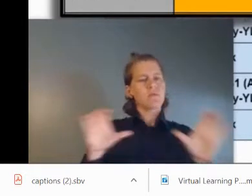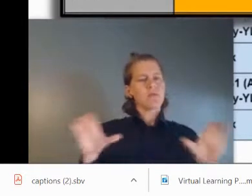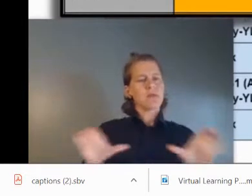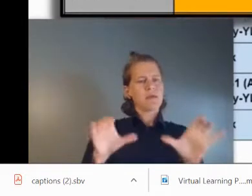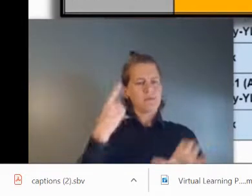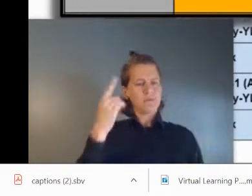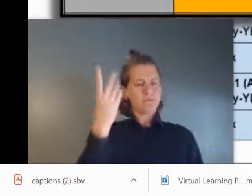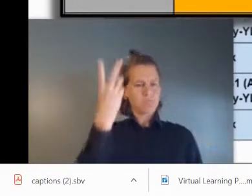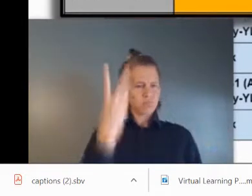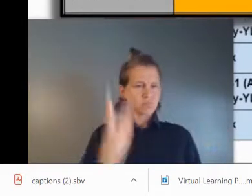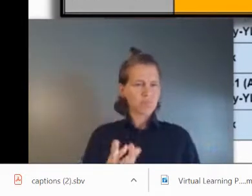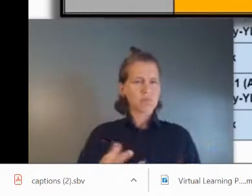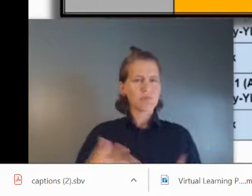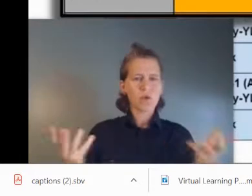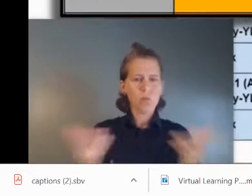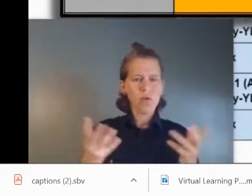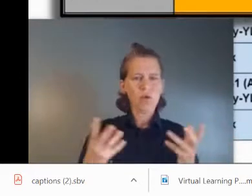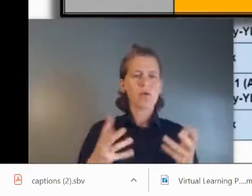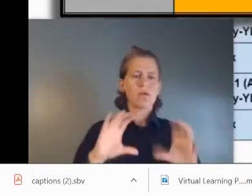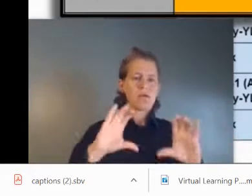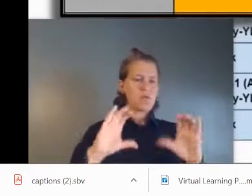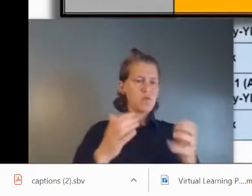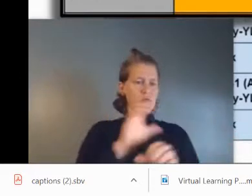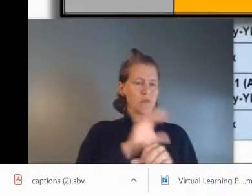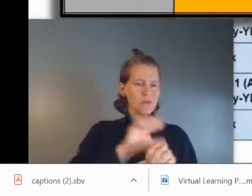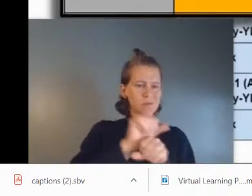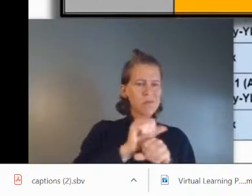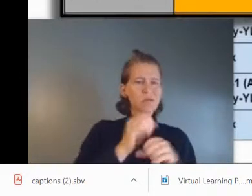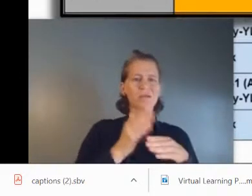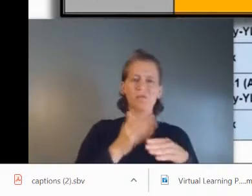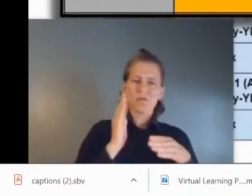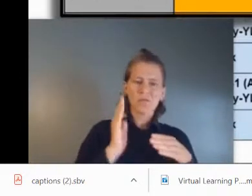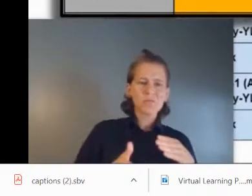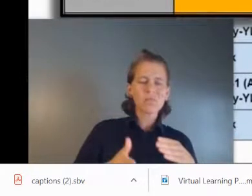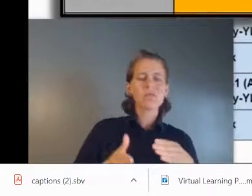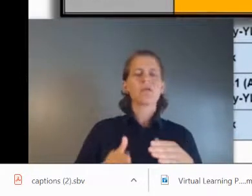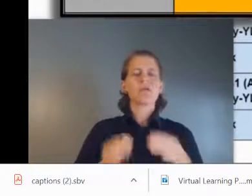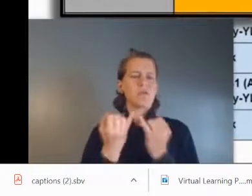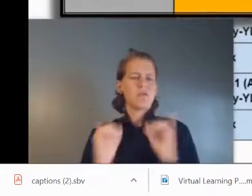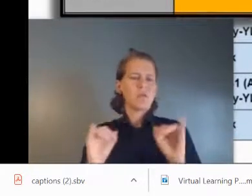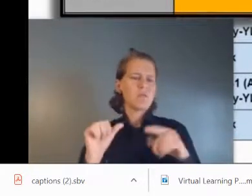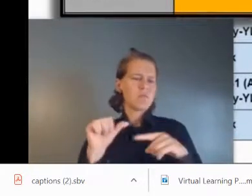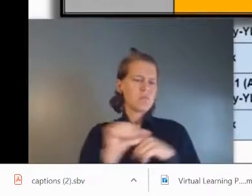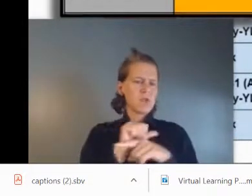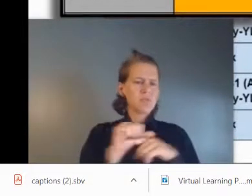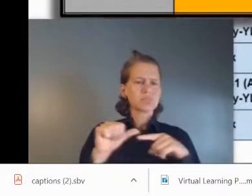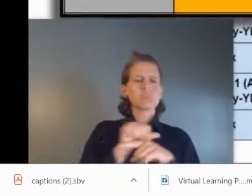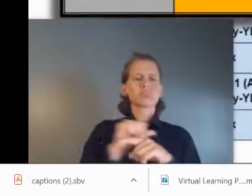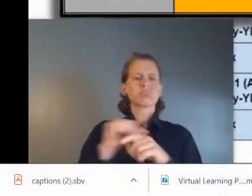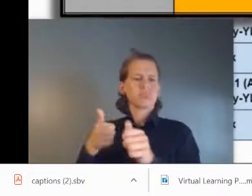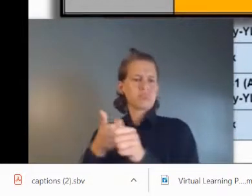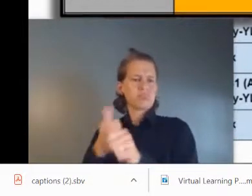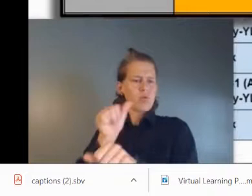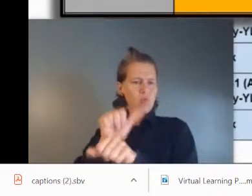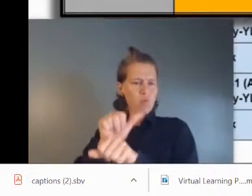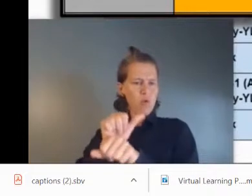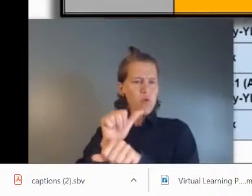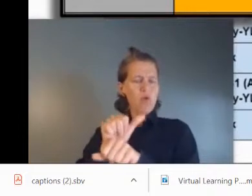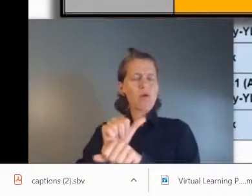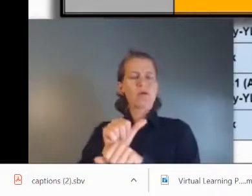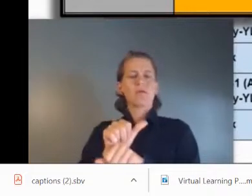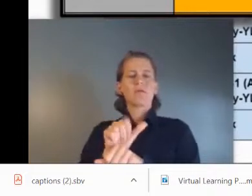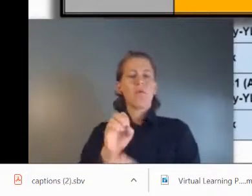include completing class assignments, projects, independent practice, and other, or participating